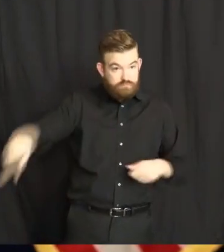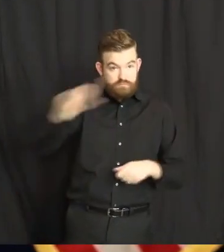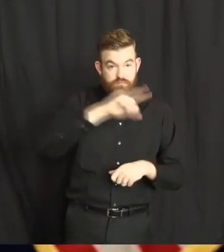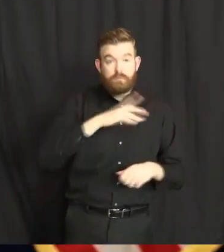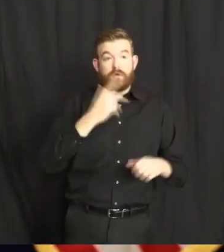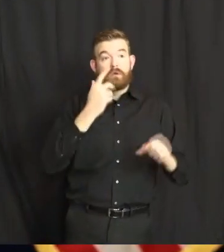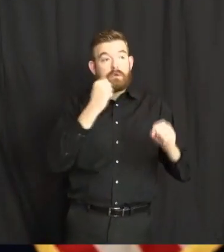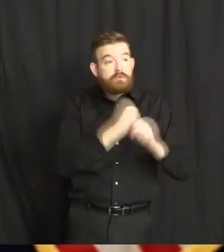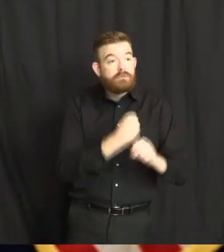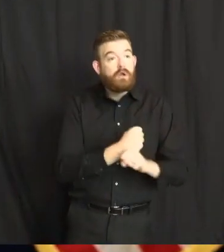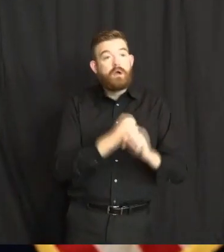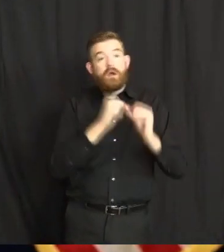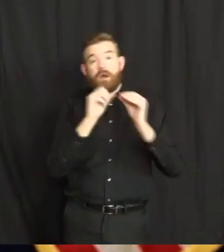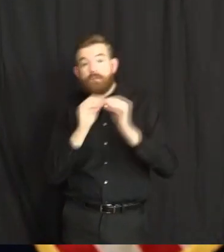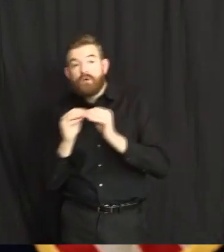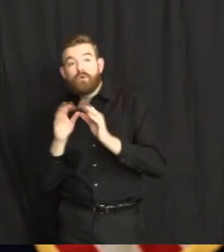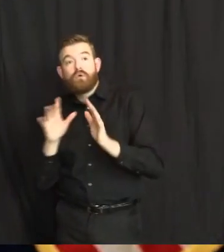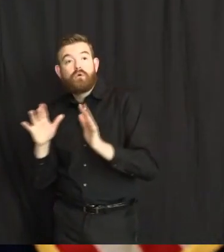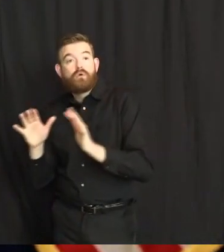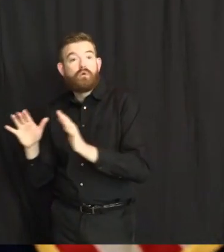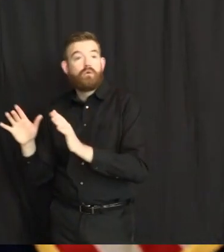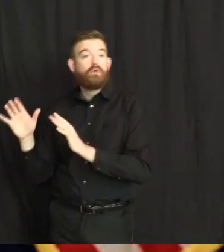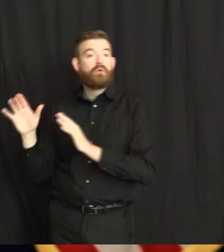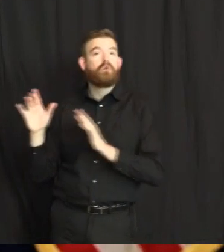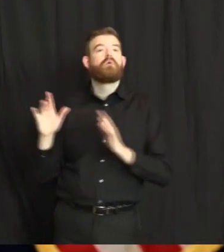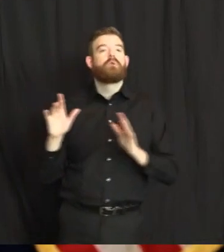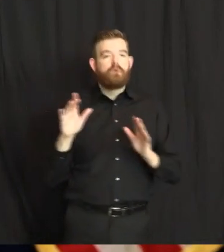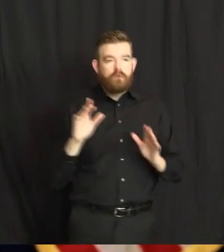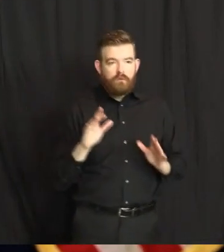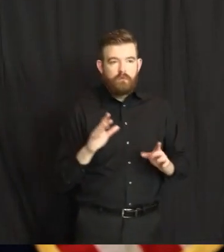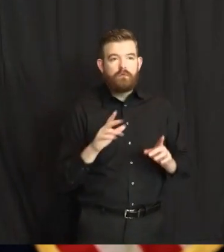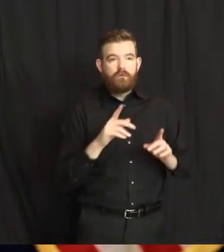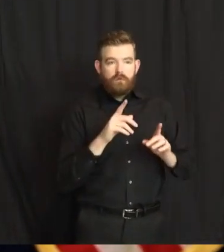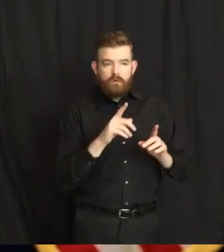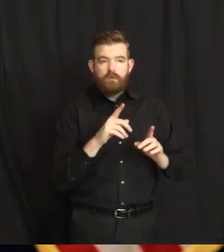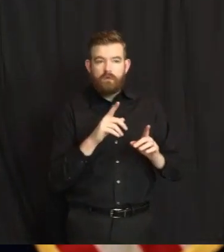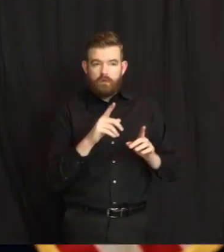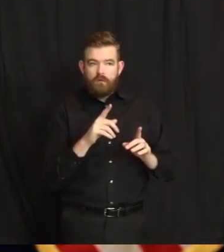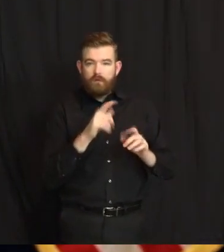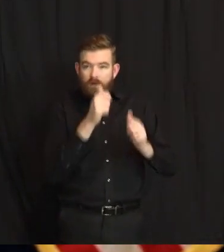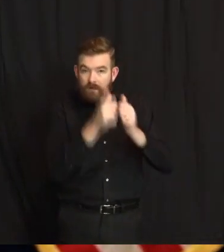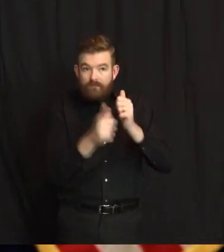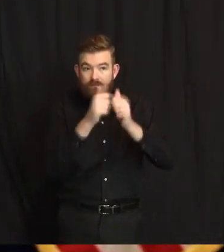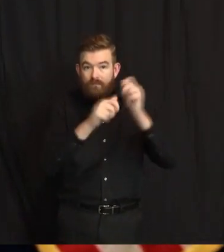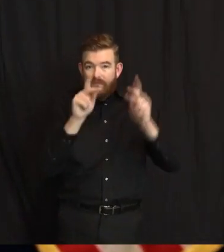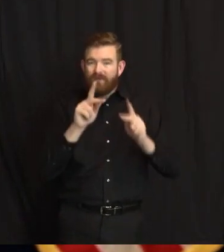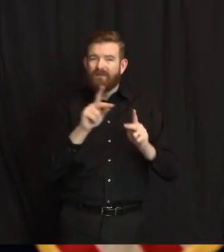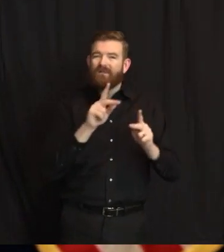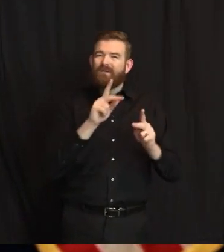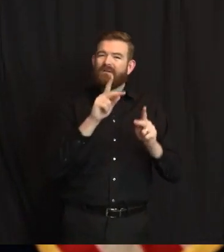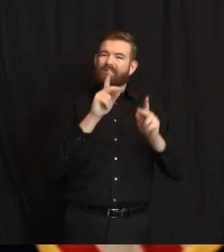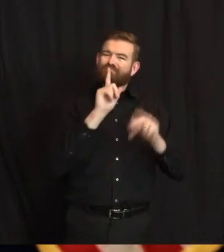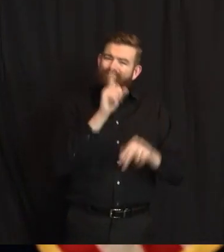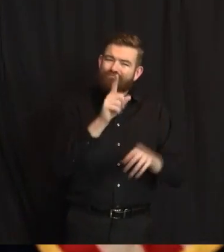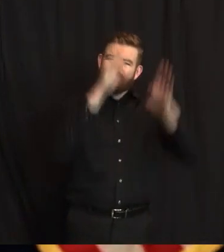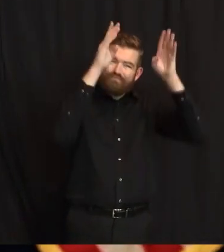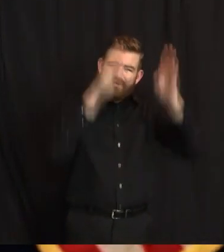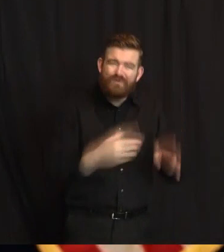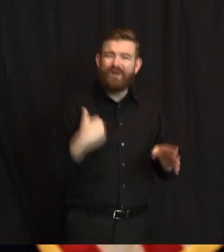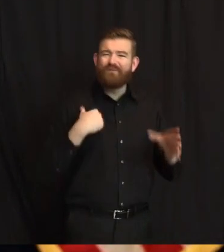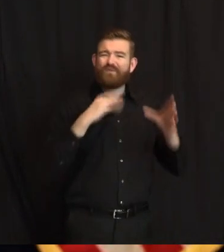friends. They have coworkers, neighbors. And we're doing everything we can, and there's no price too high in the world of